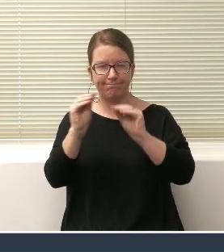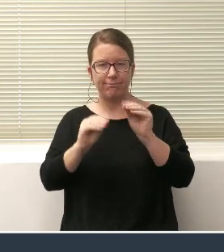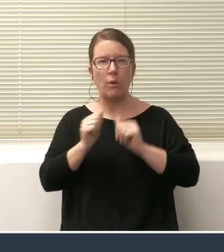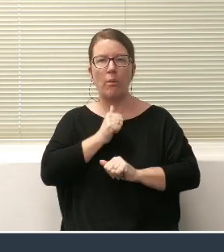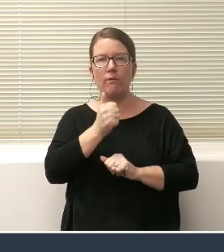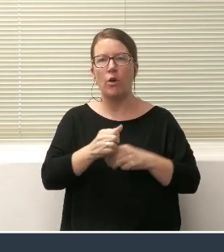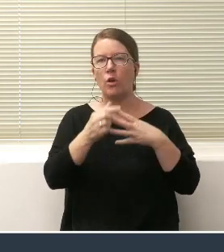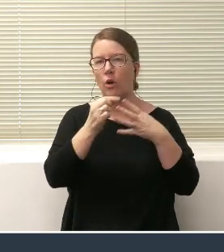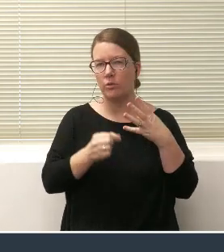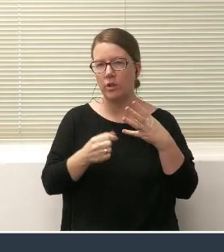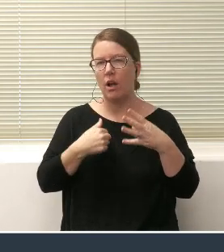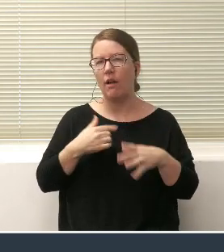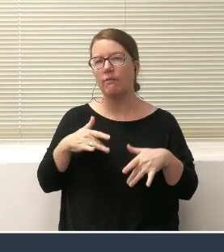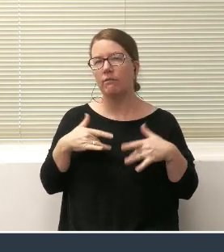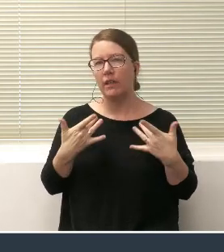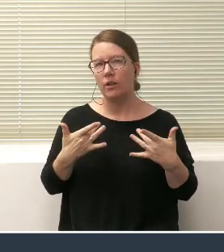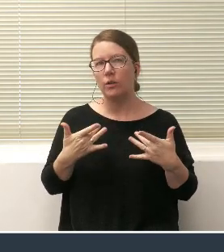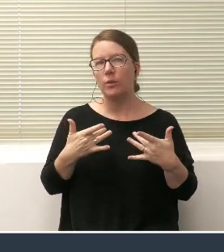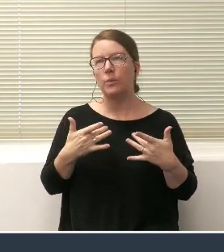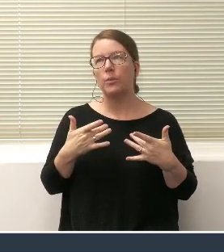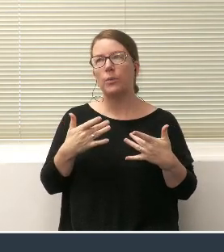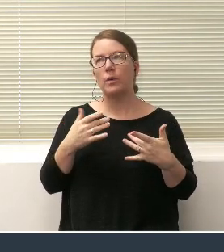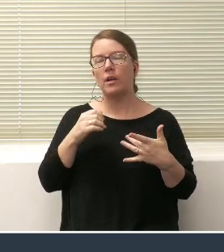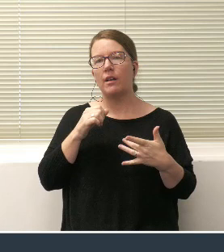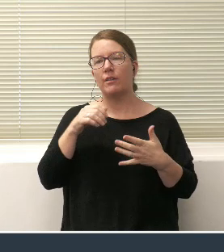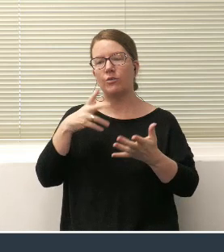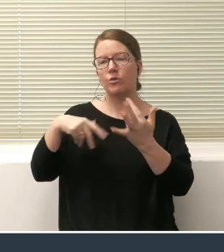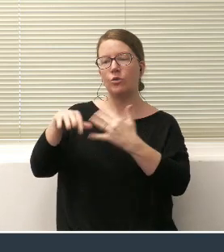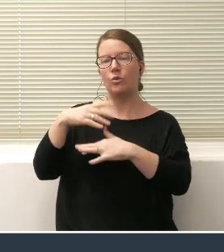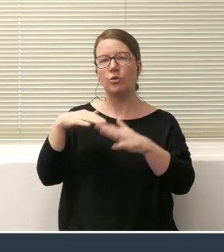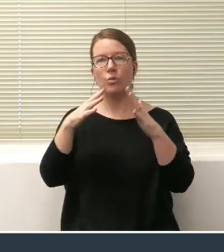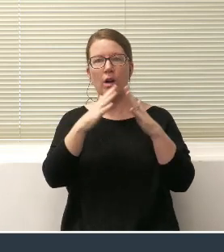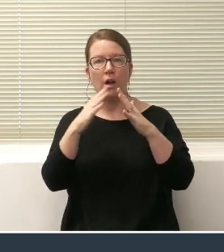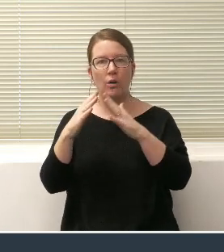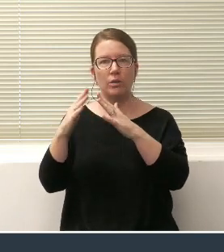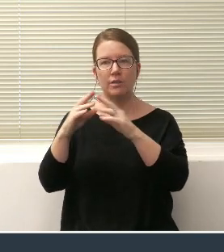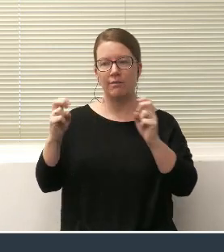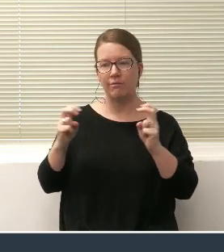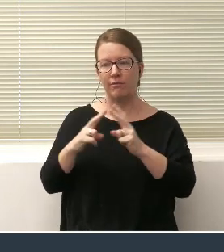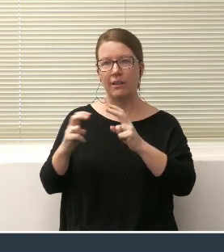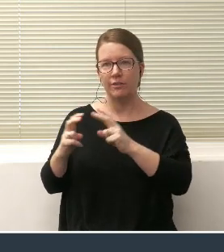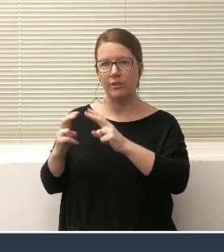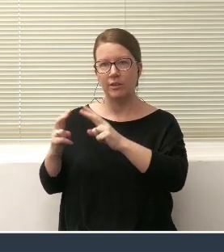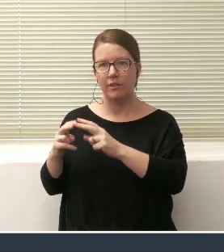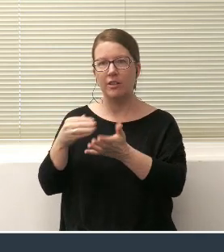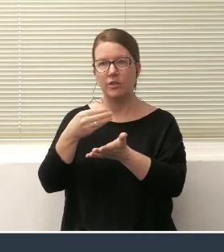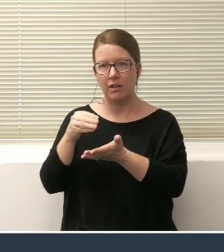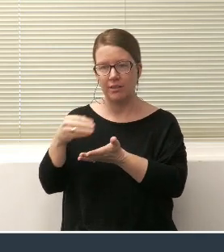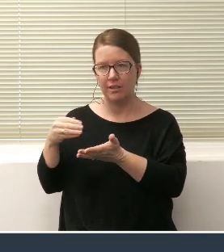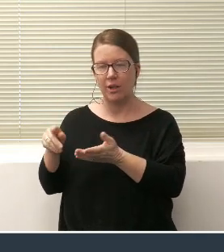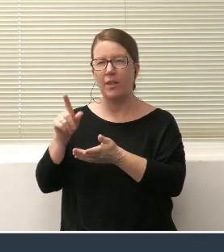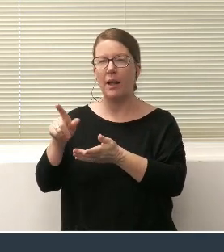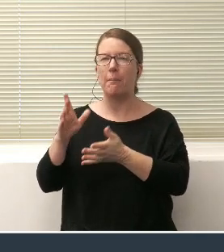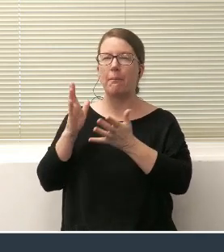option. I feel like the divestment of the social housing villages has got to be our compromise